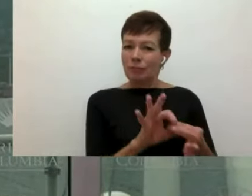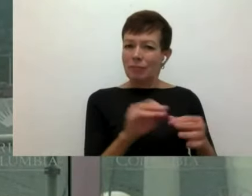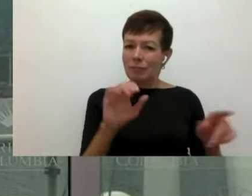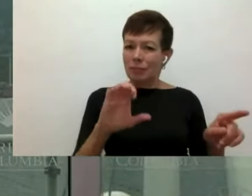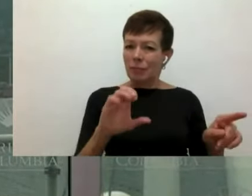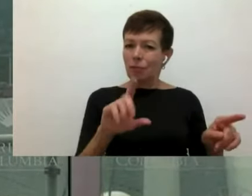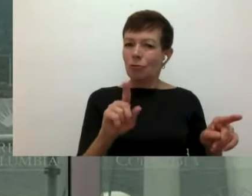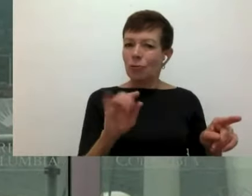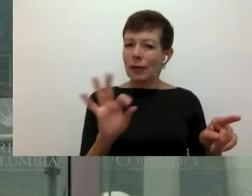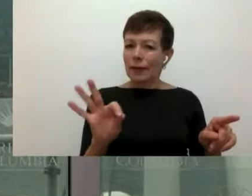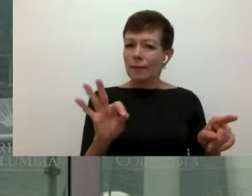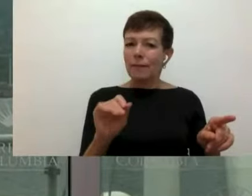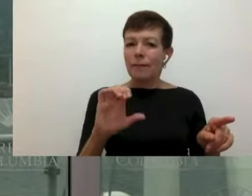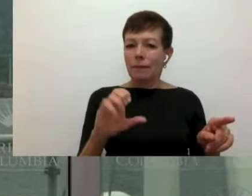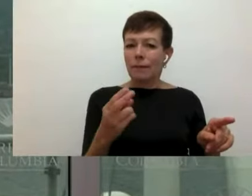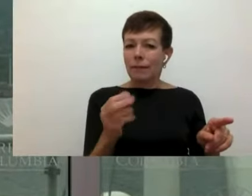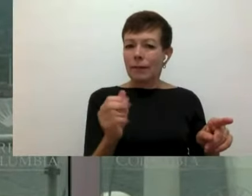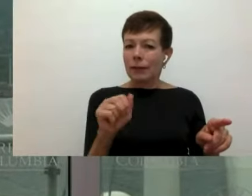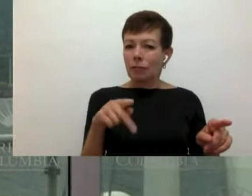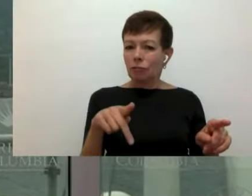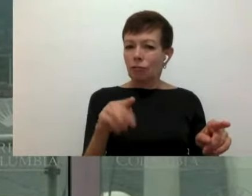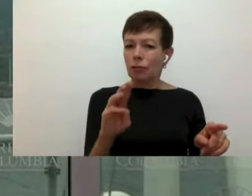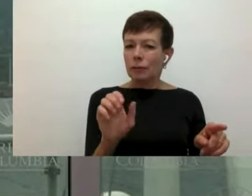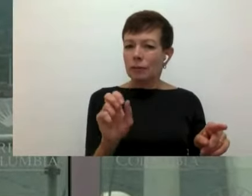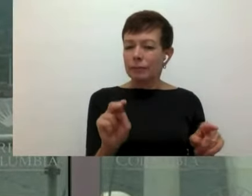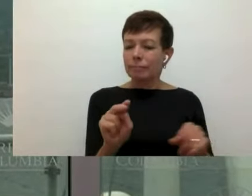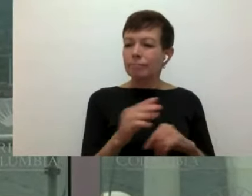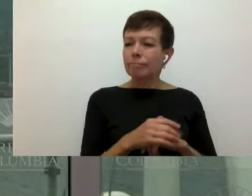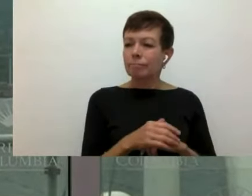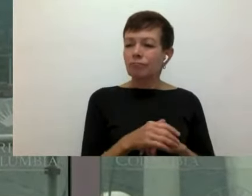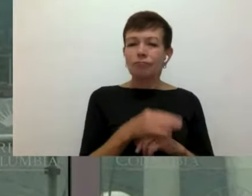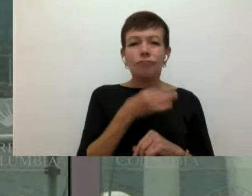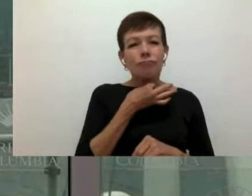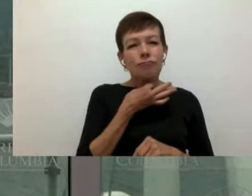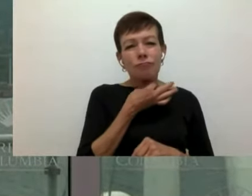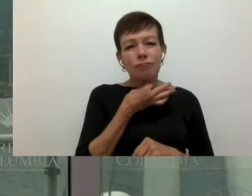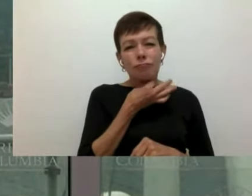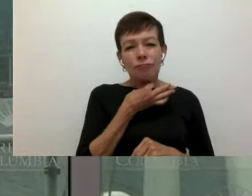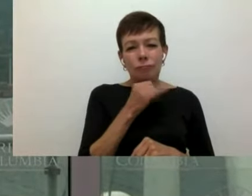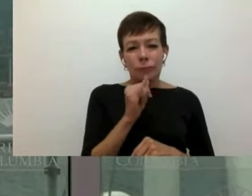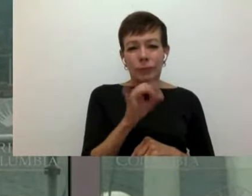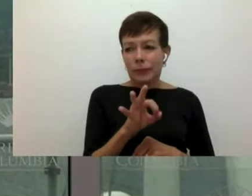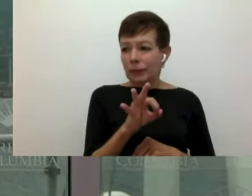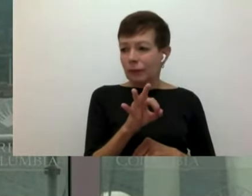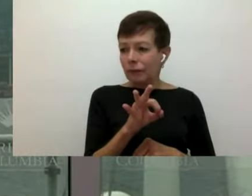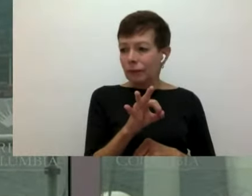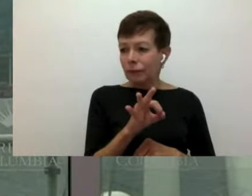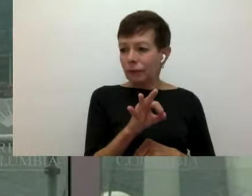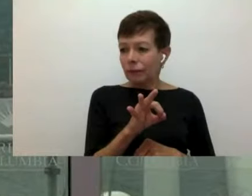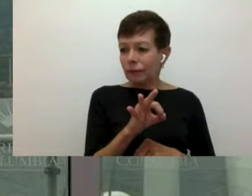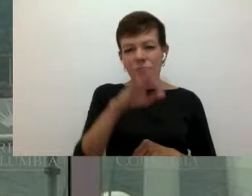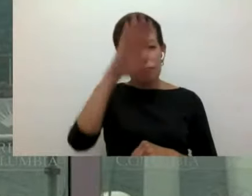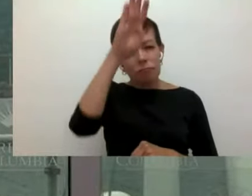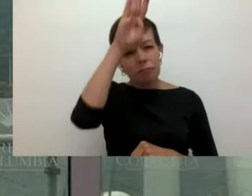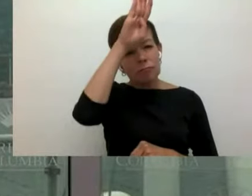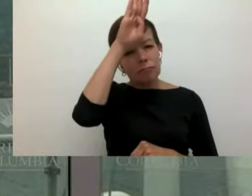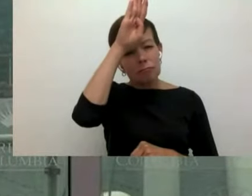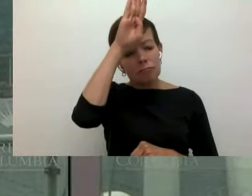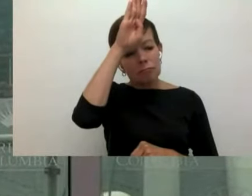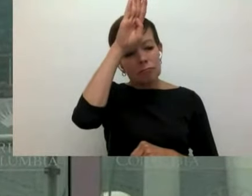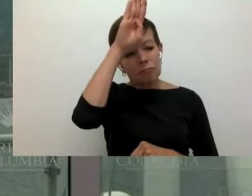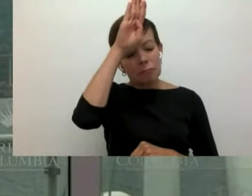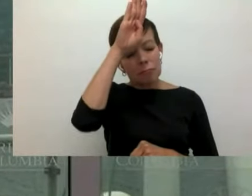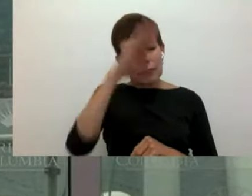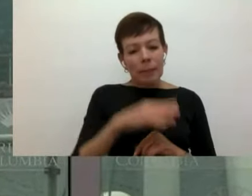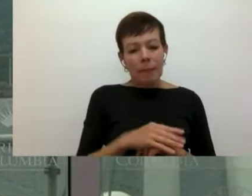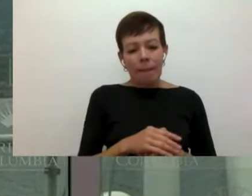Hi, and I think this question is for Cliff Chapman, and I'm wondering if the firefighters are at